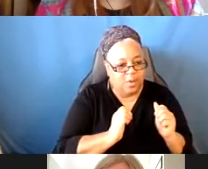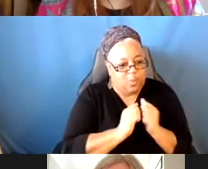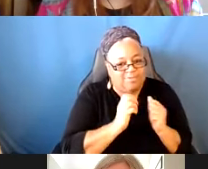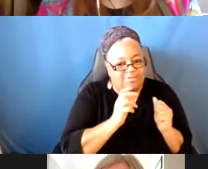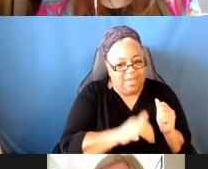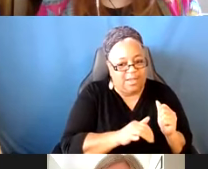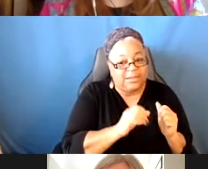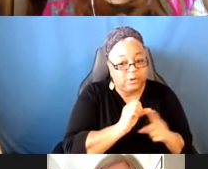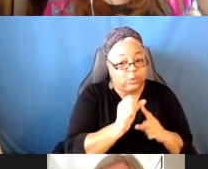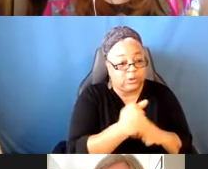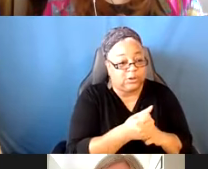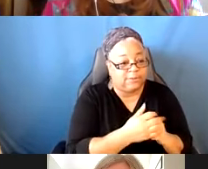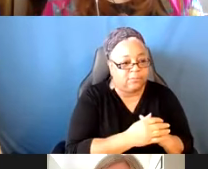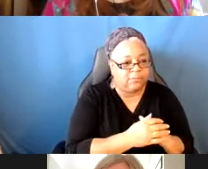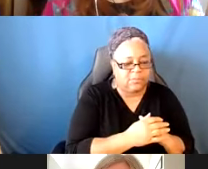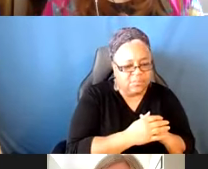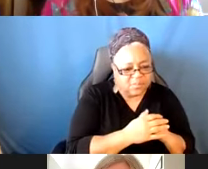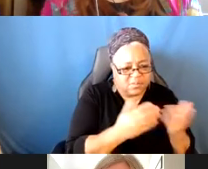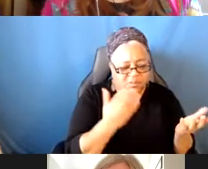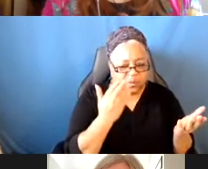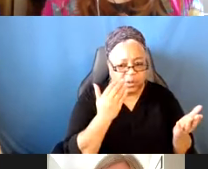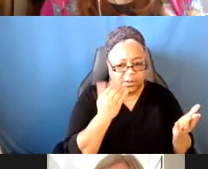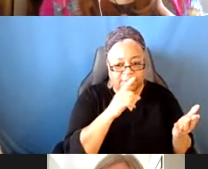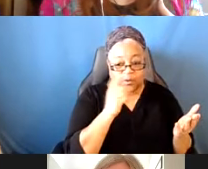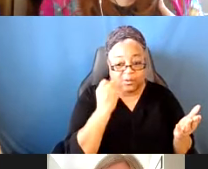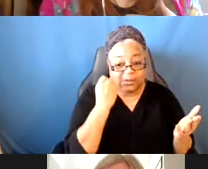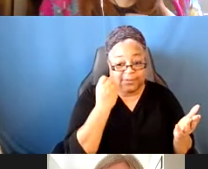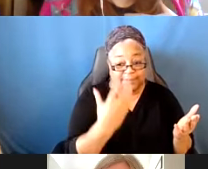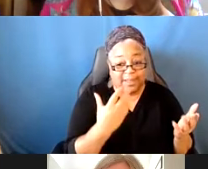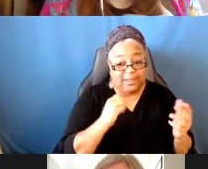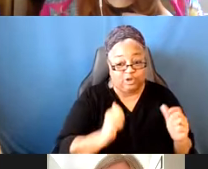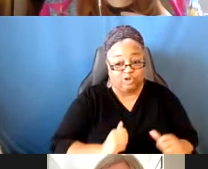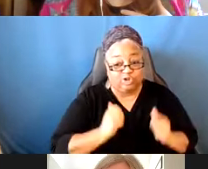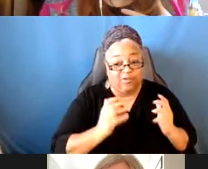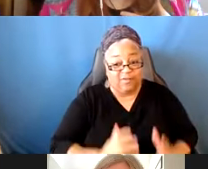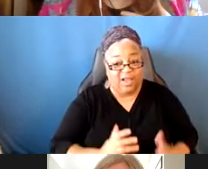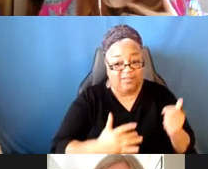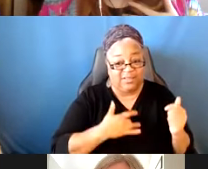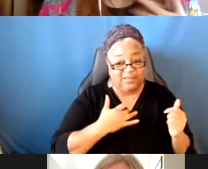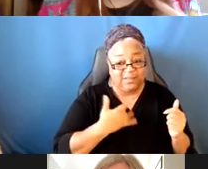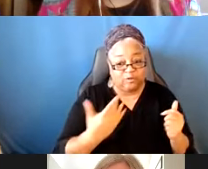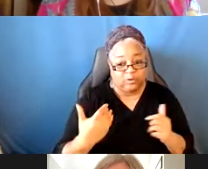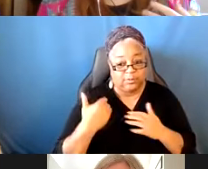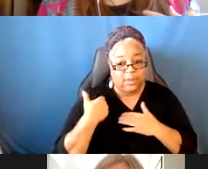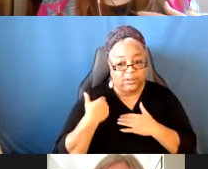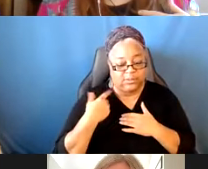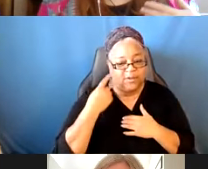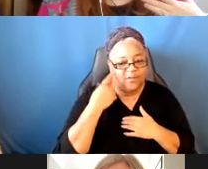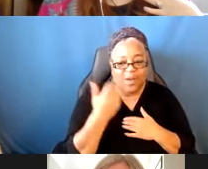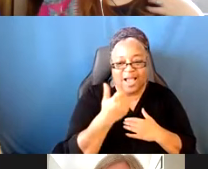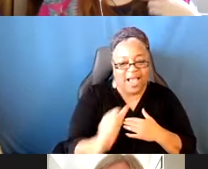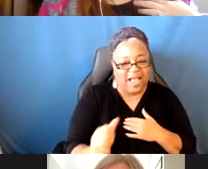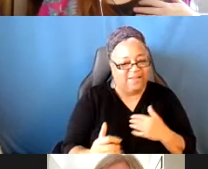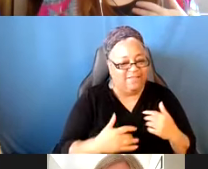that situation, because a lot of victim survivors do feel responsible for any feelings